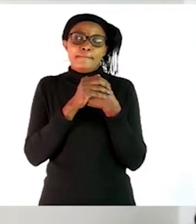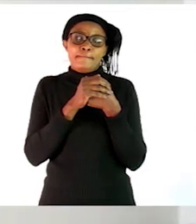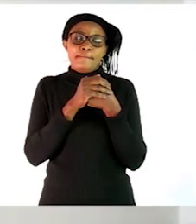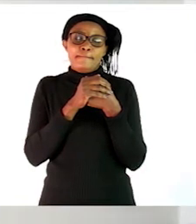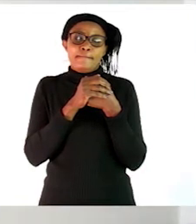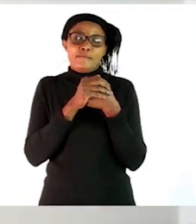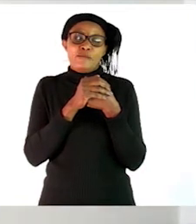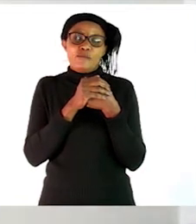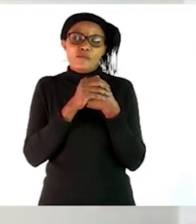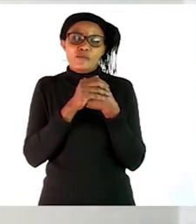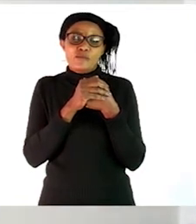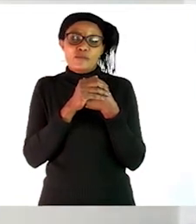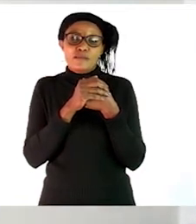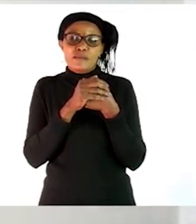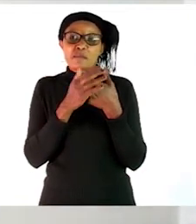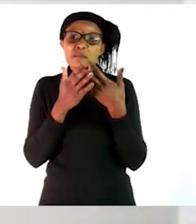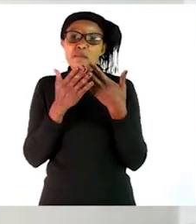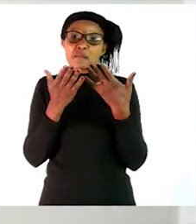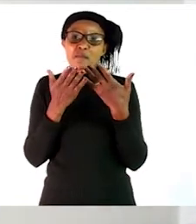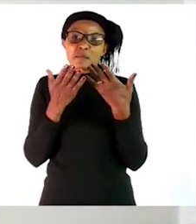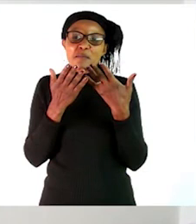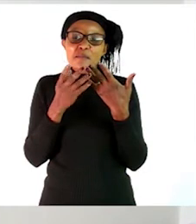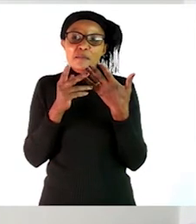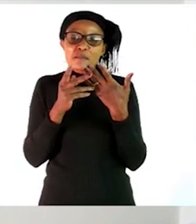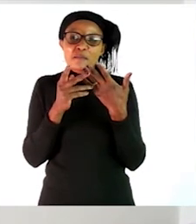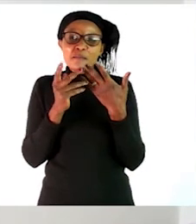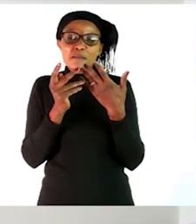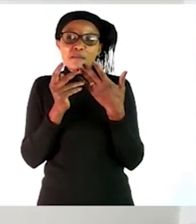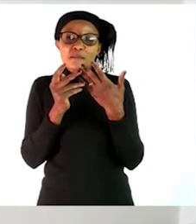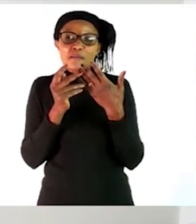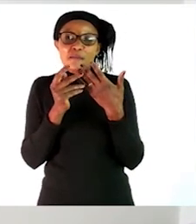Where else do you see the word to, Danelle? Let's look.